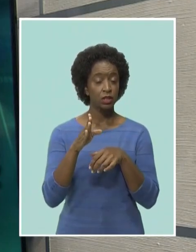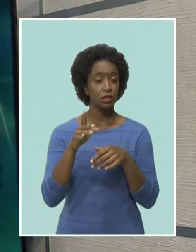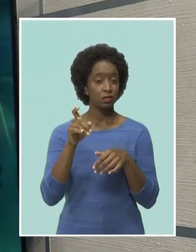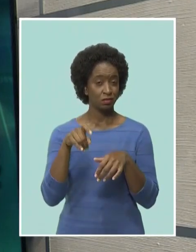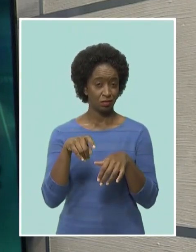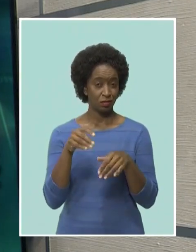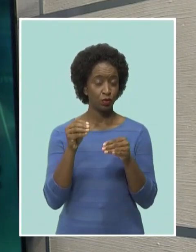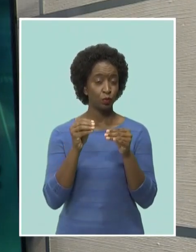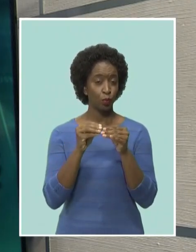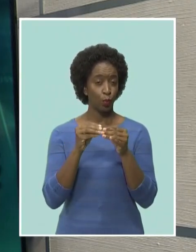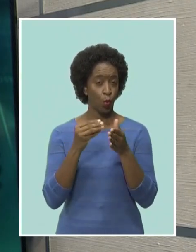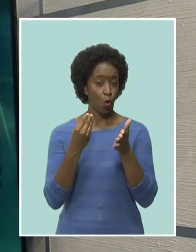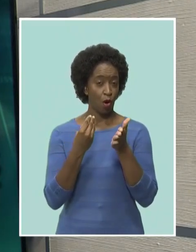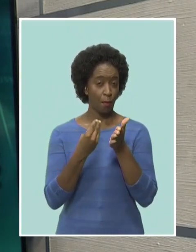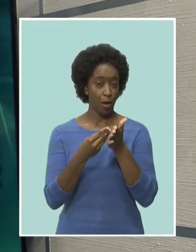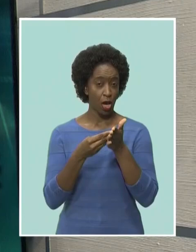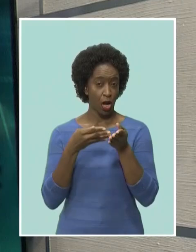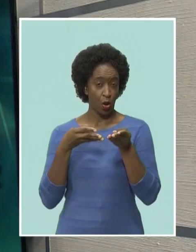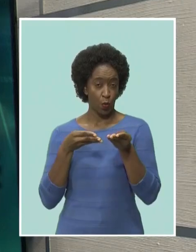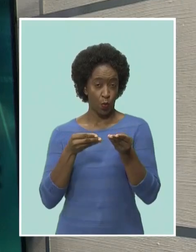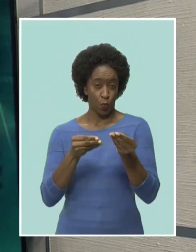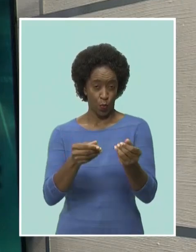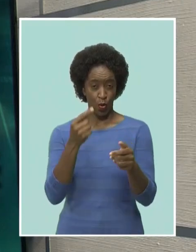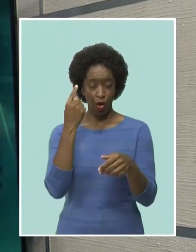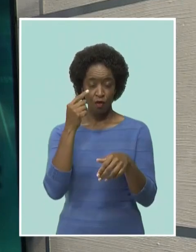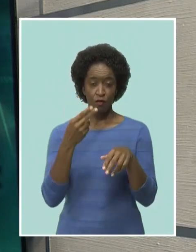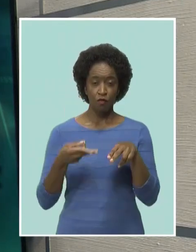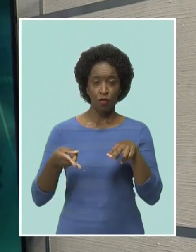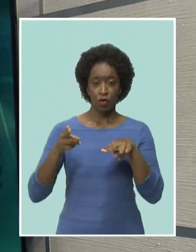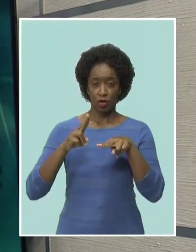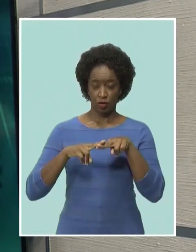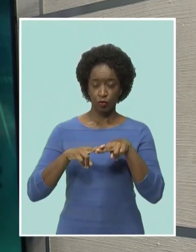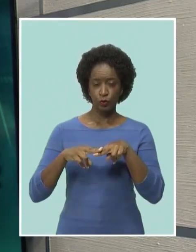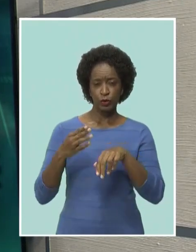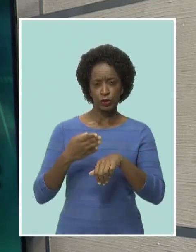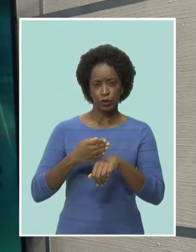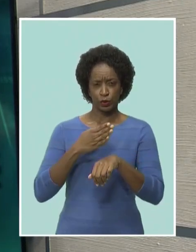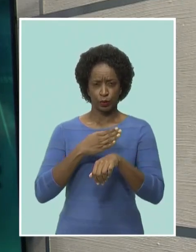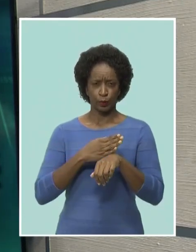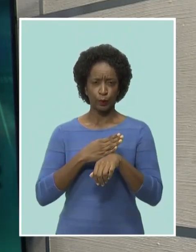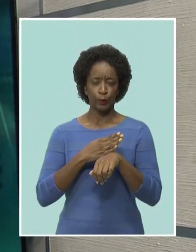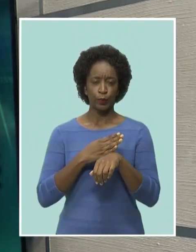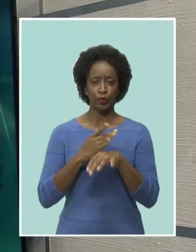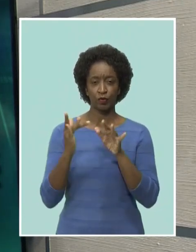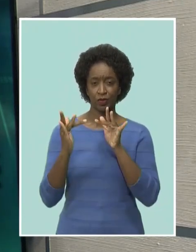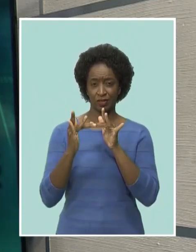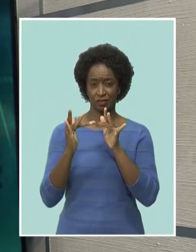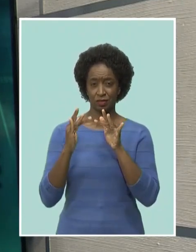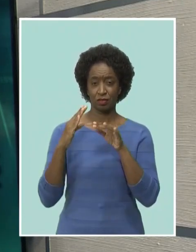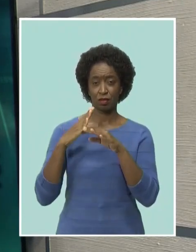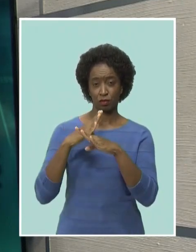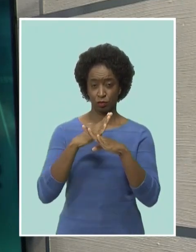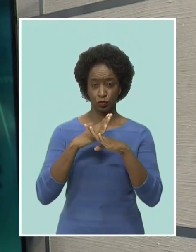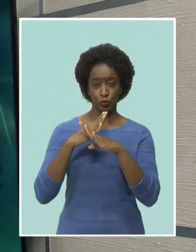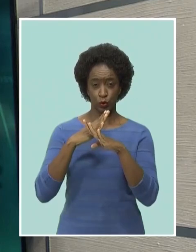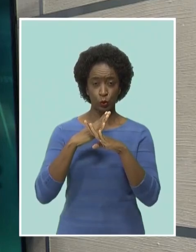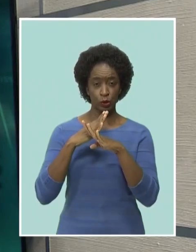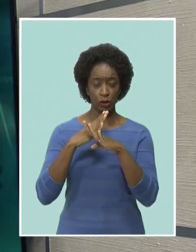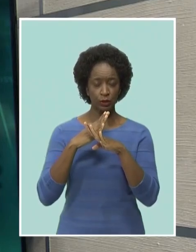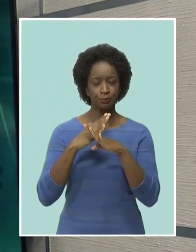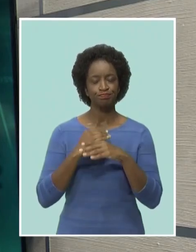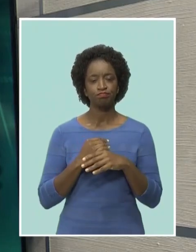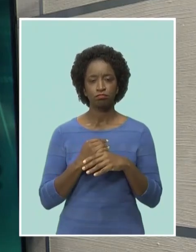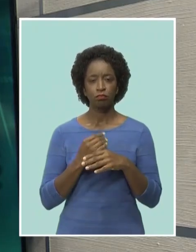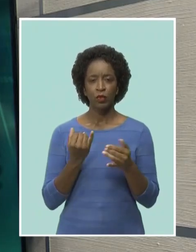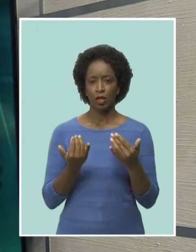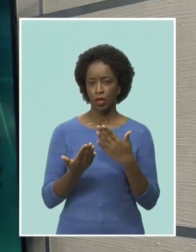enhancing cybersecurity. Stephen Williams says this is necessary as various systems are constantly under threat. He made the point this